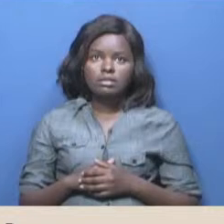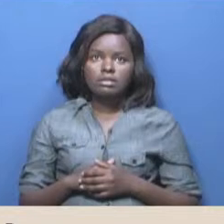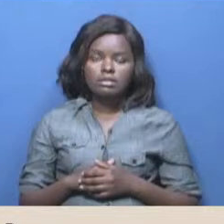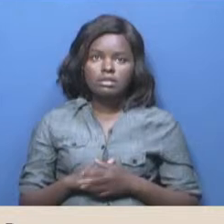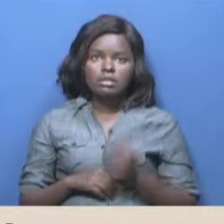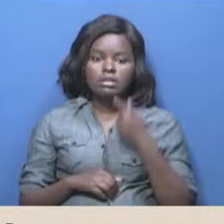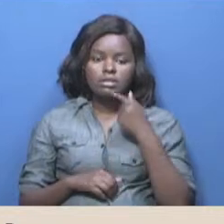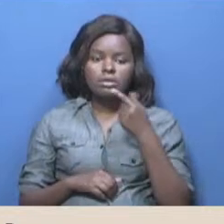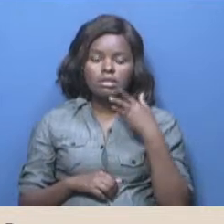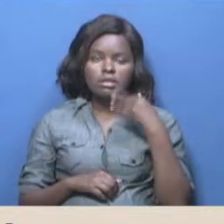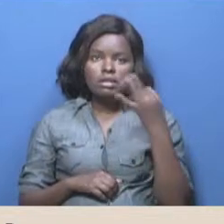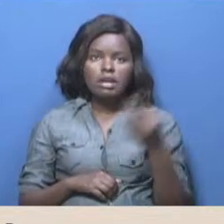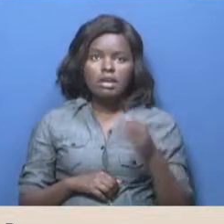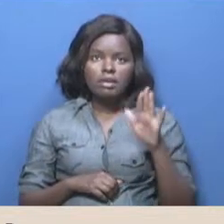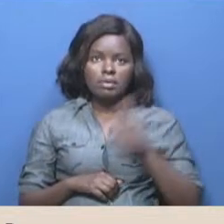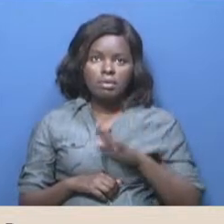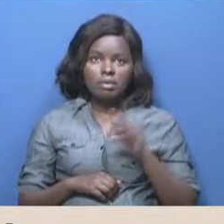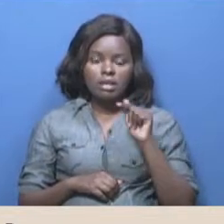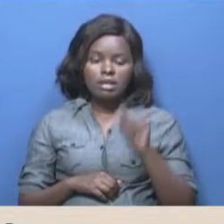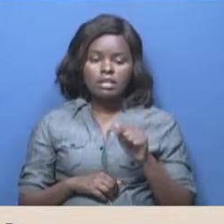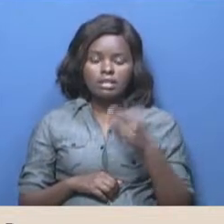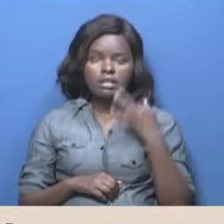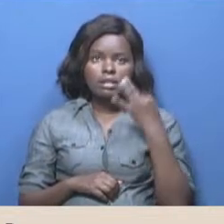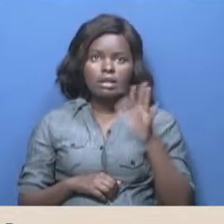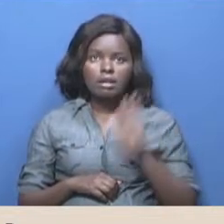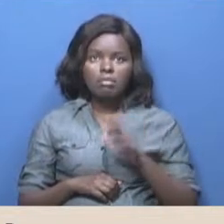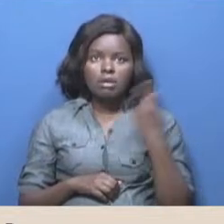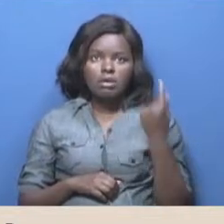So 300 women. And from these 300 women,